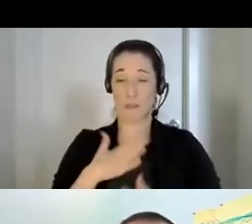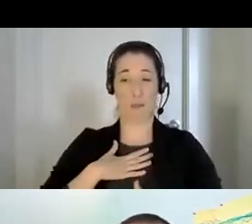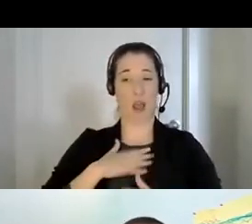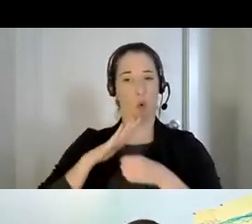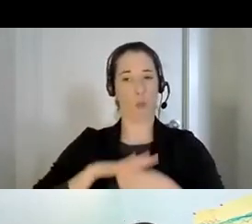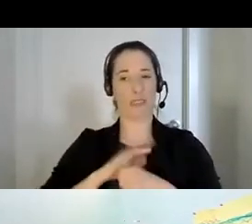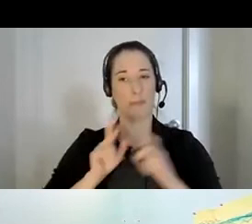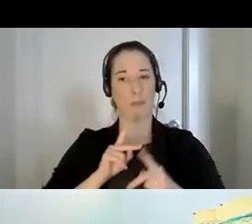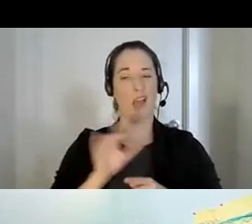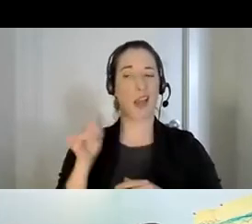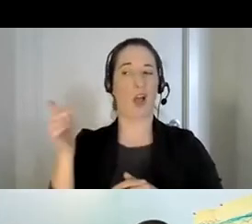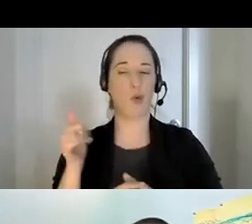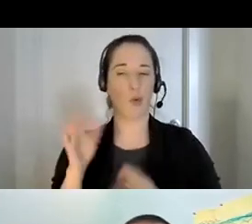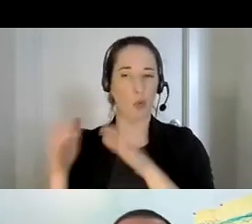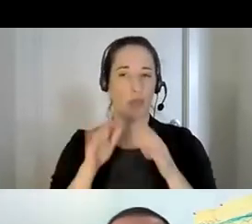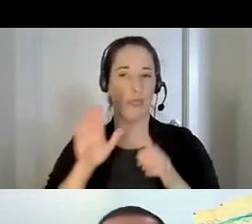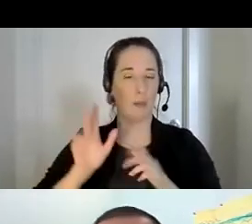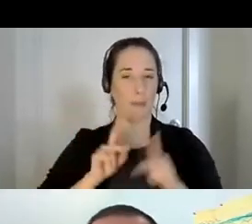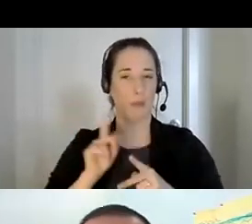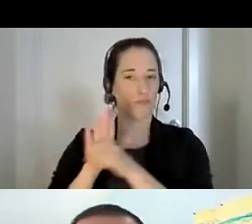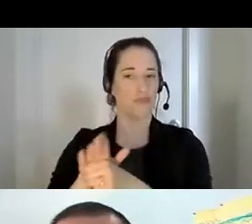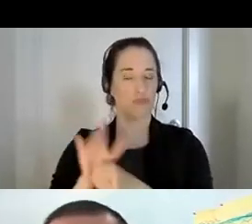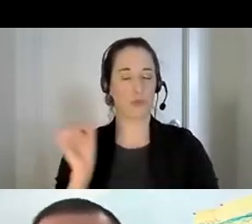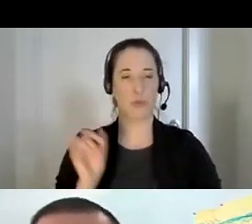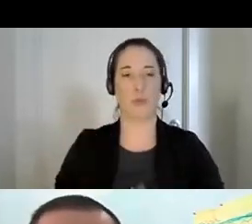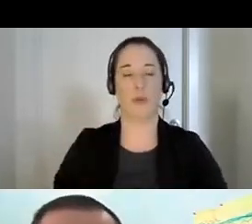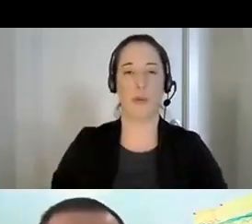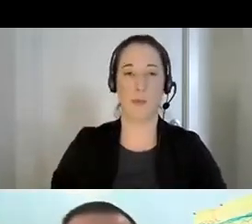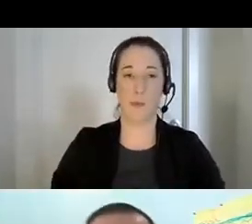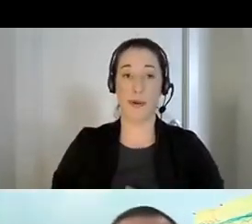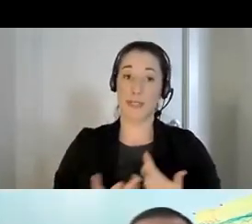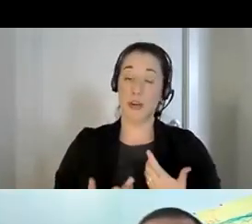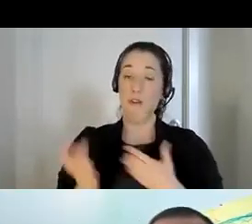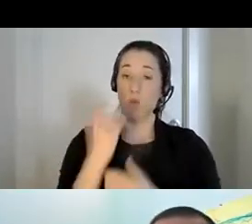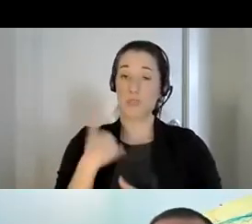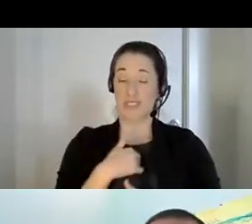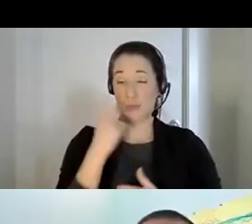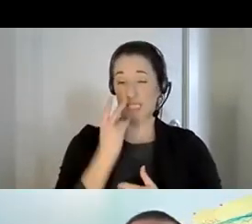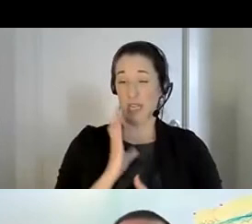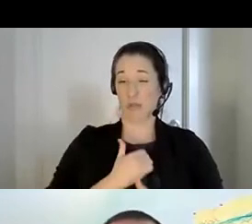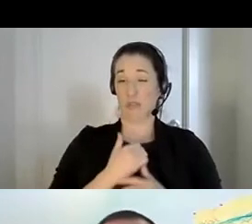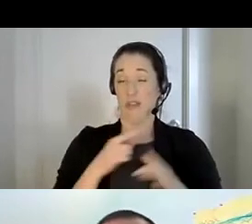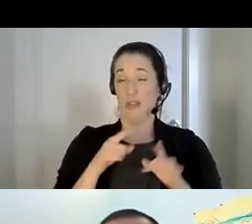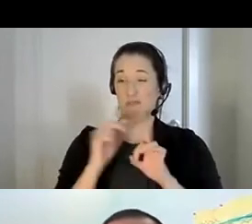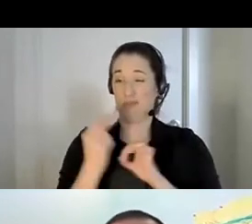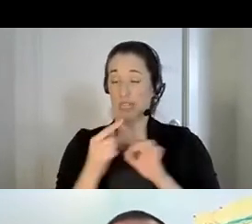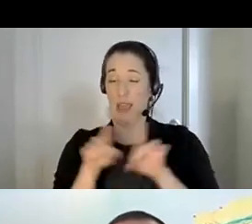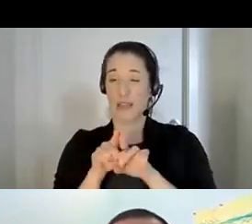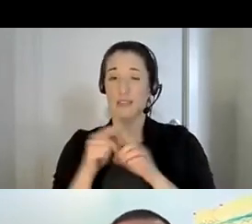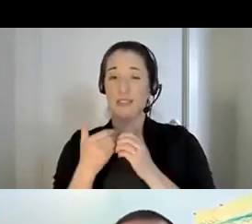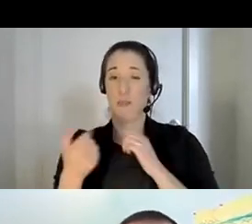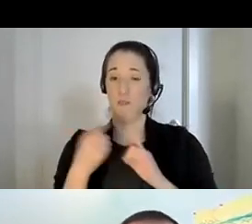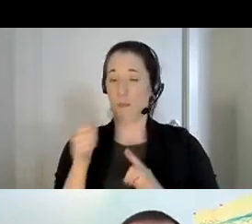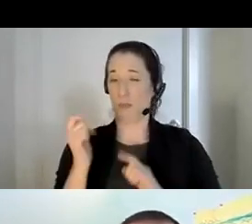So in essence, colonialism has damaged our worldviews and forced us to see ourselves as separate from others. Oppression has led us to lose